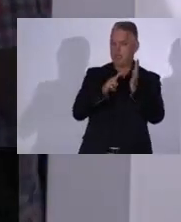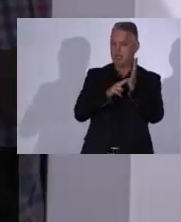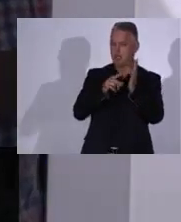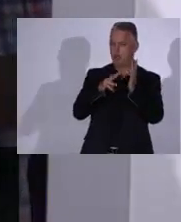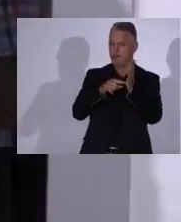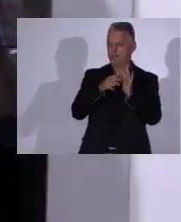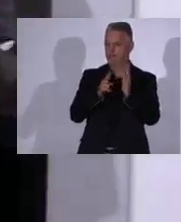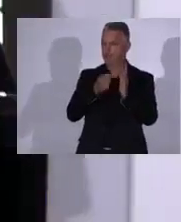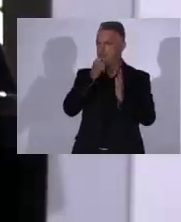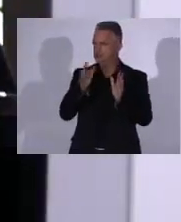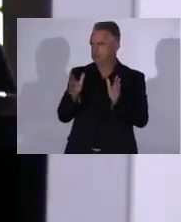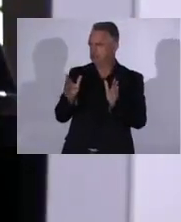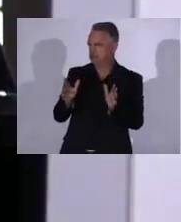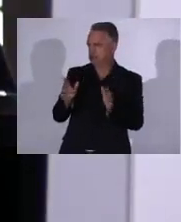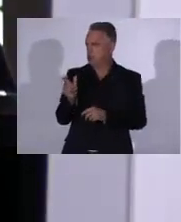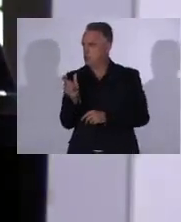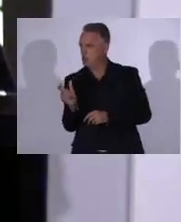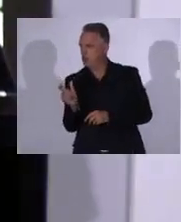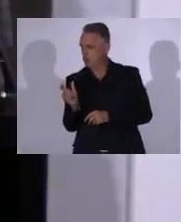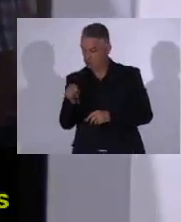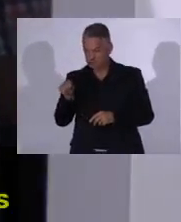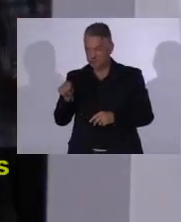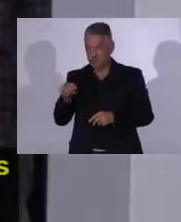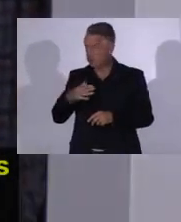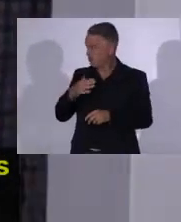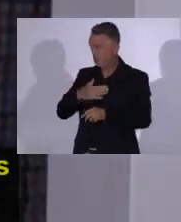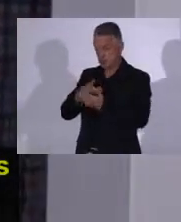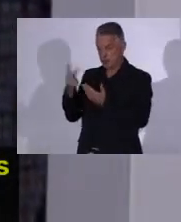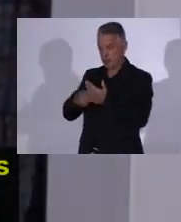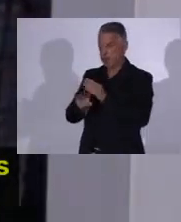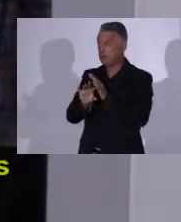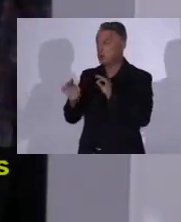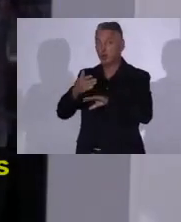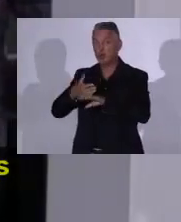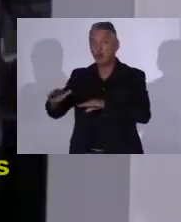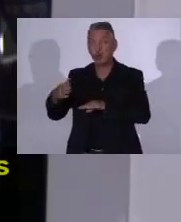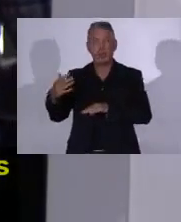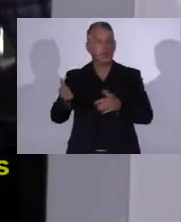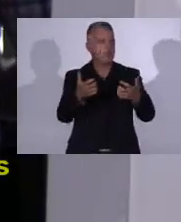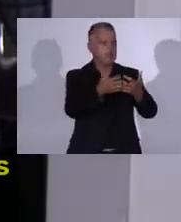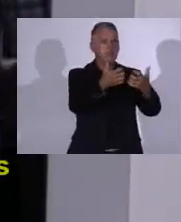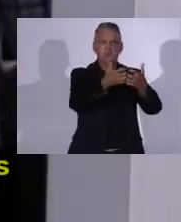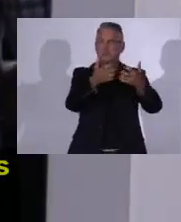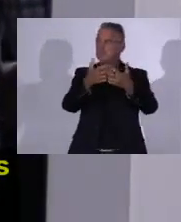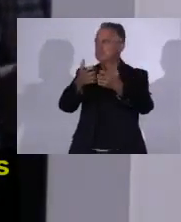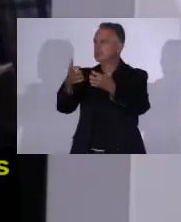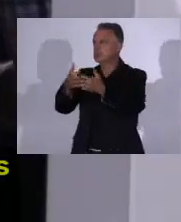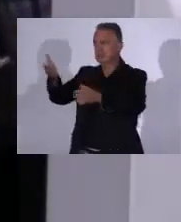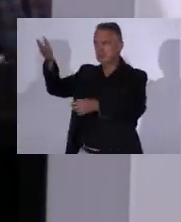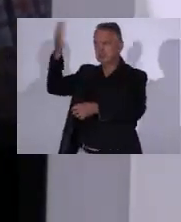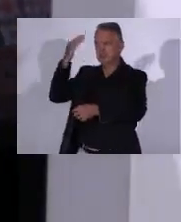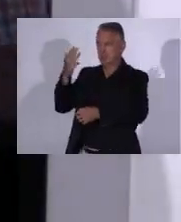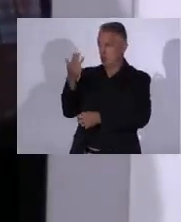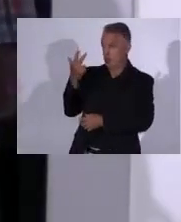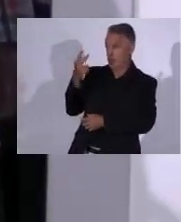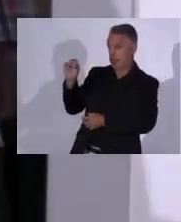unusual word. All this stuff is not new. From my own experience, I know that folks are running camps for older people in the 80s, 1980s.